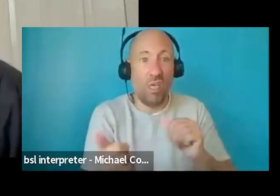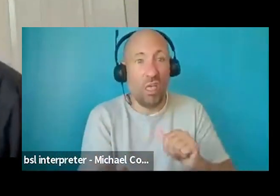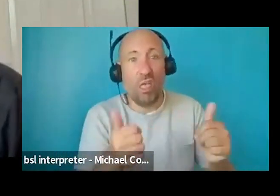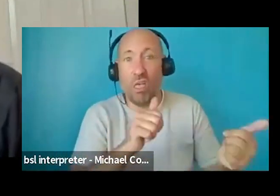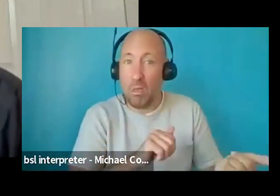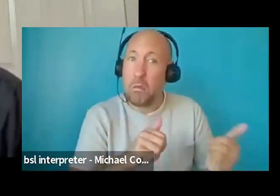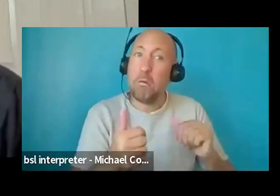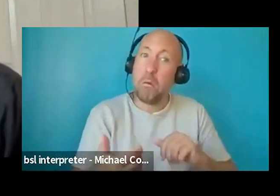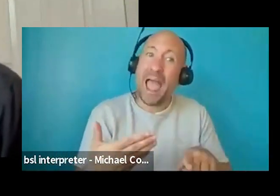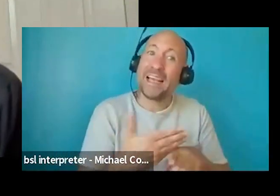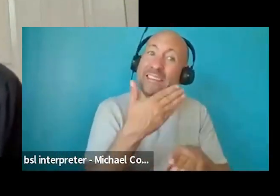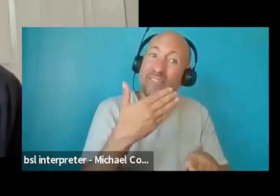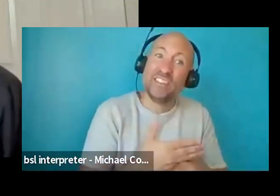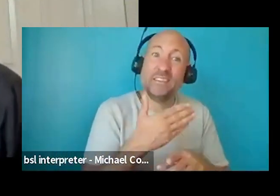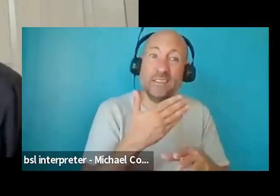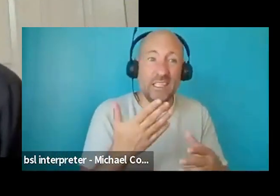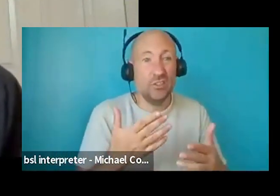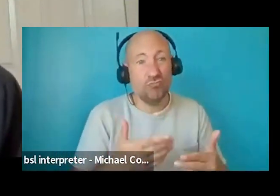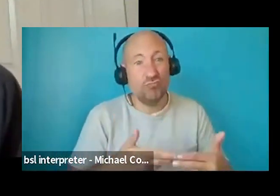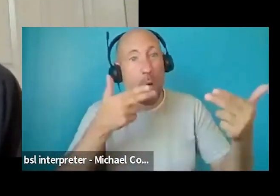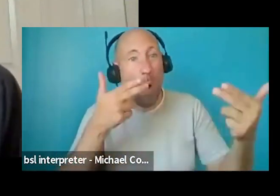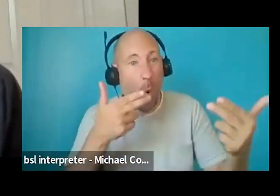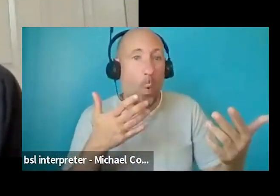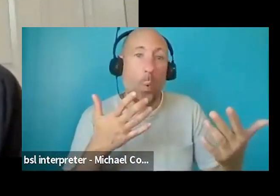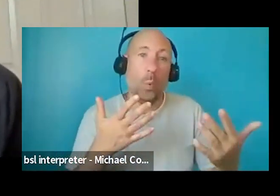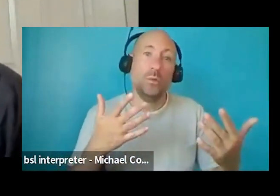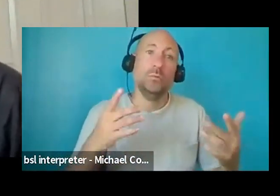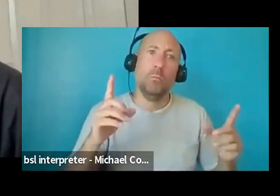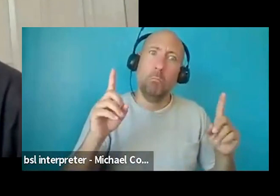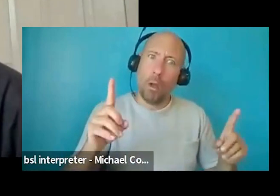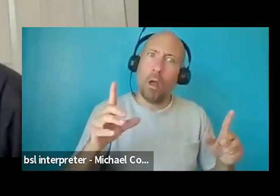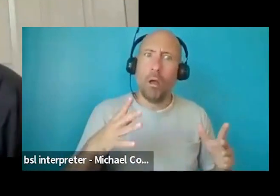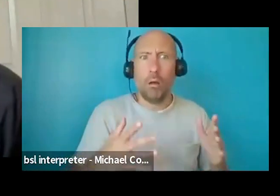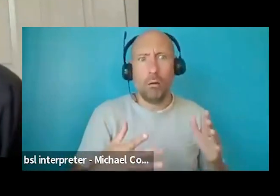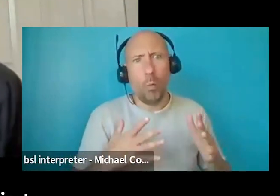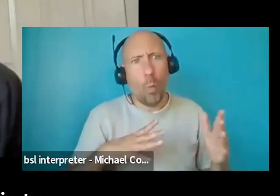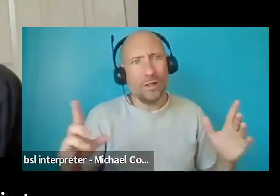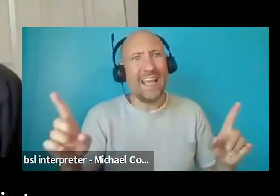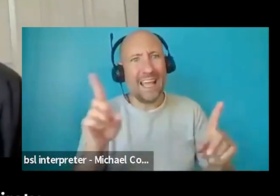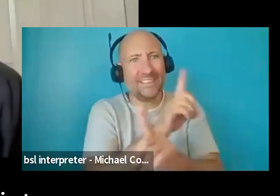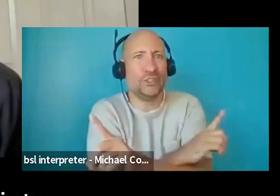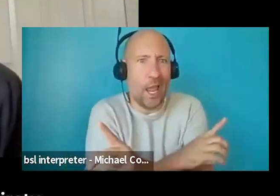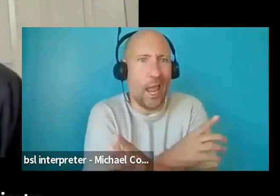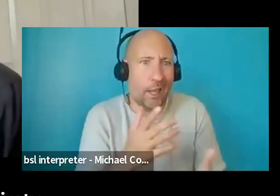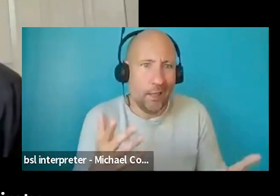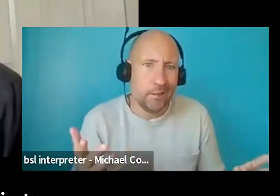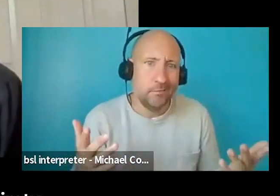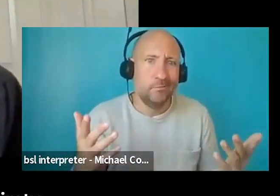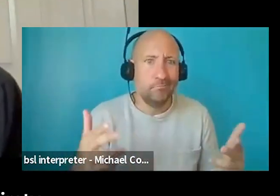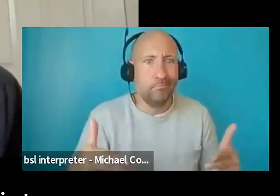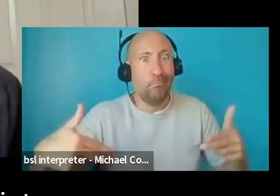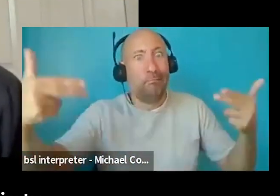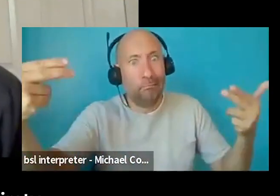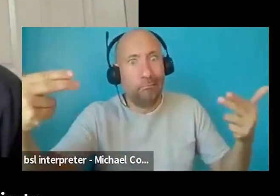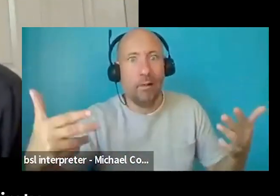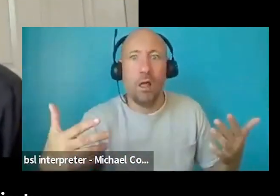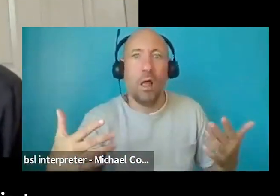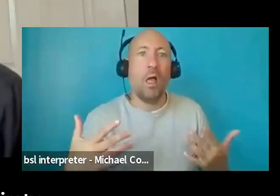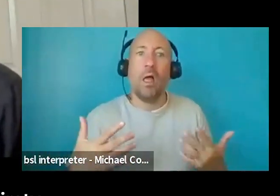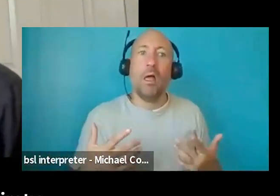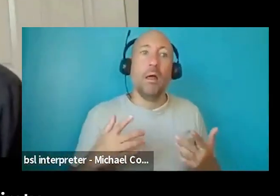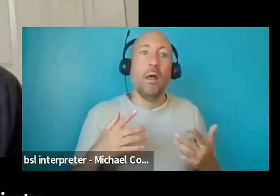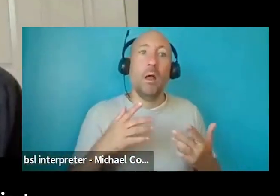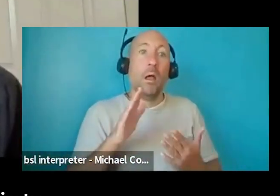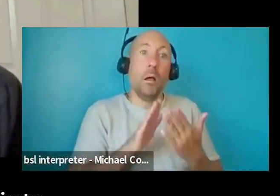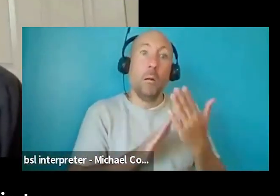kind of activity that still allows you to exchange in some shape. So if in-person project in